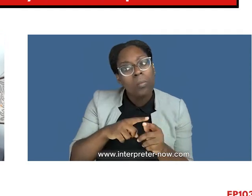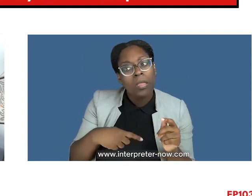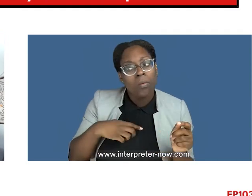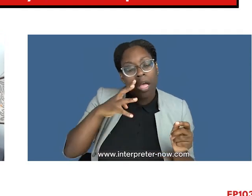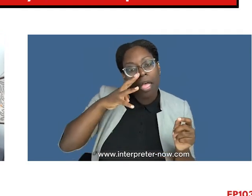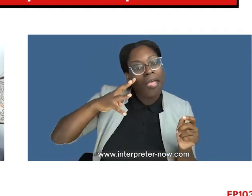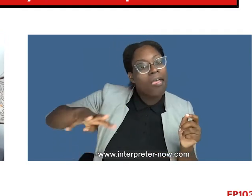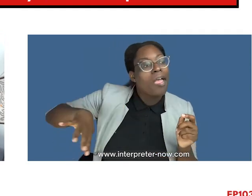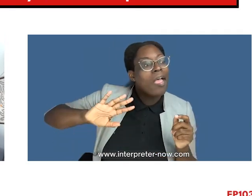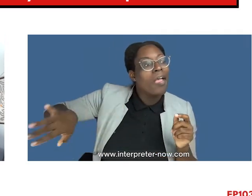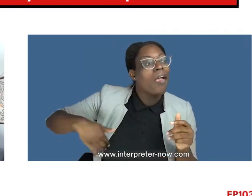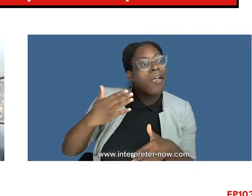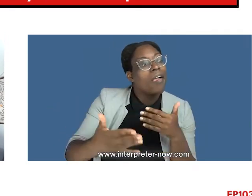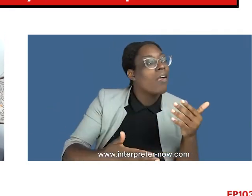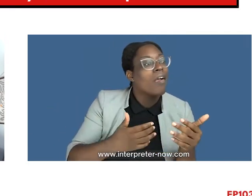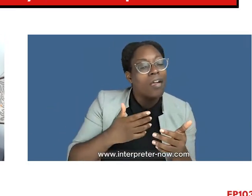harm that can be caused